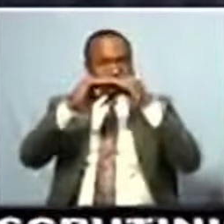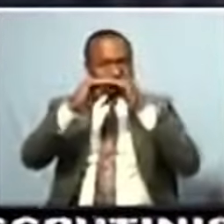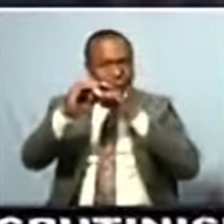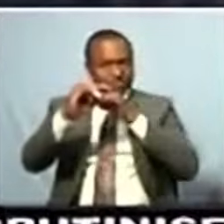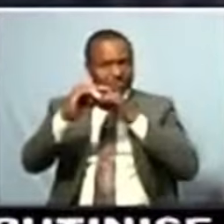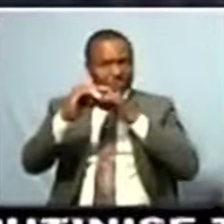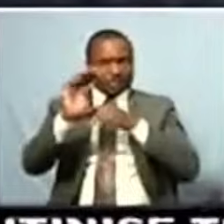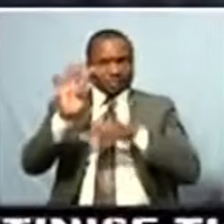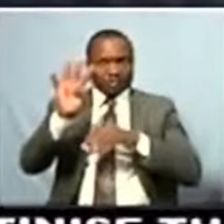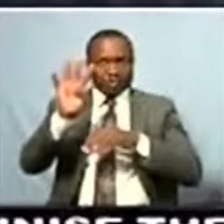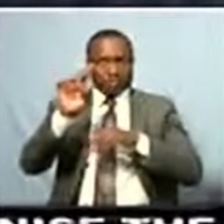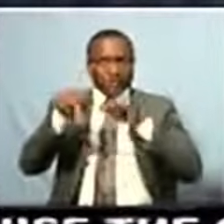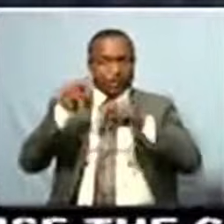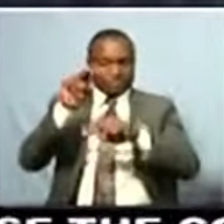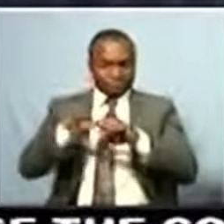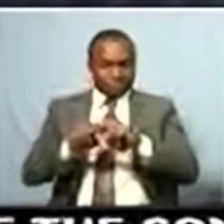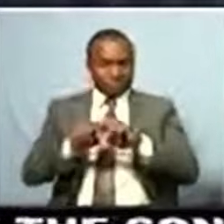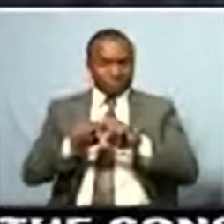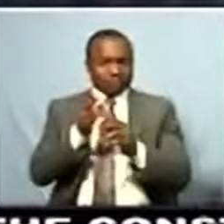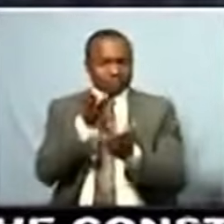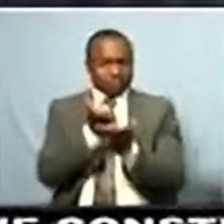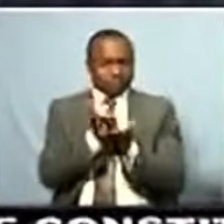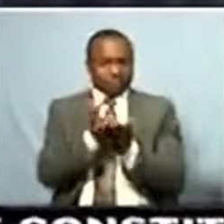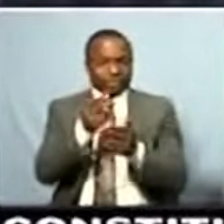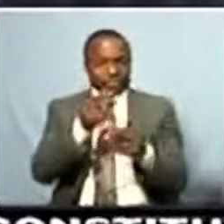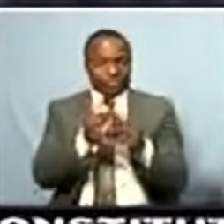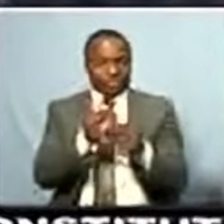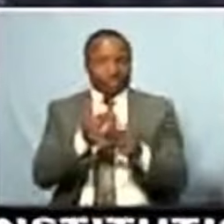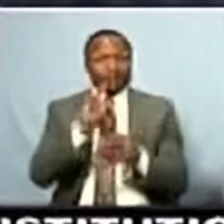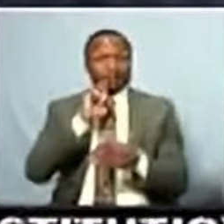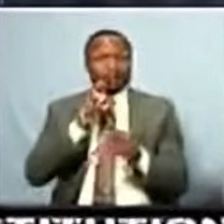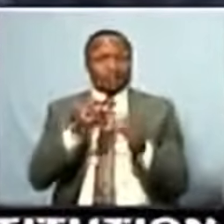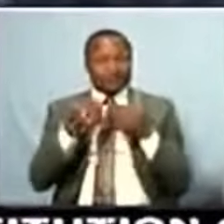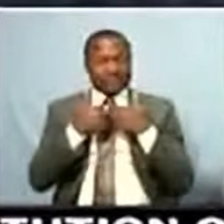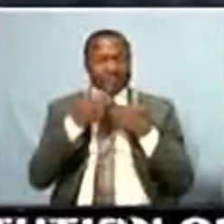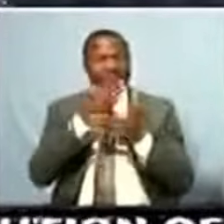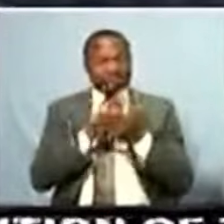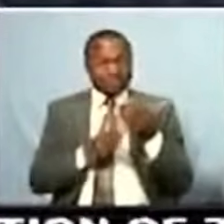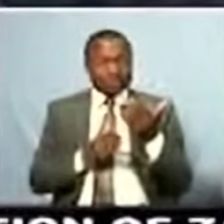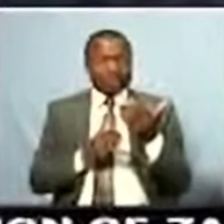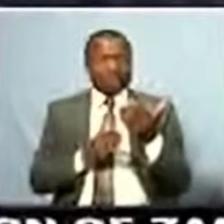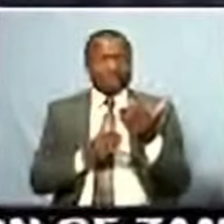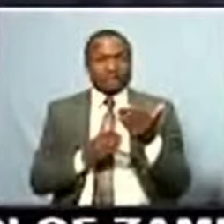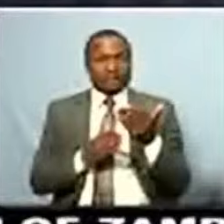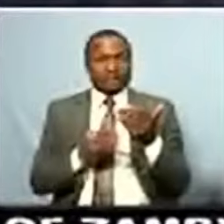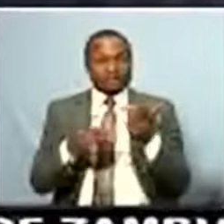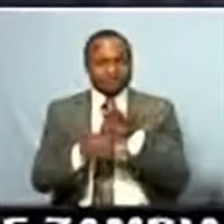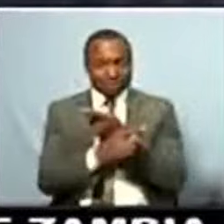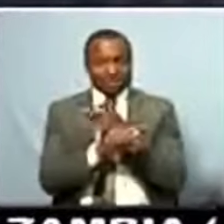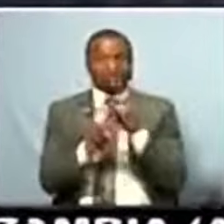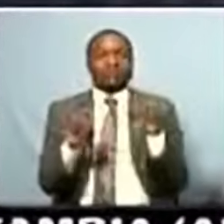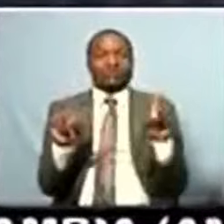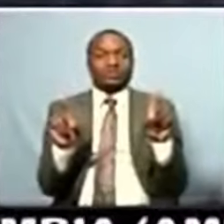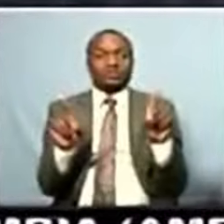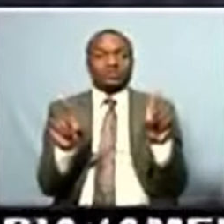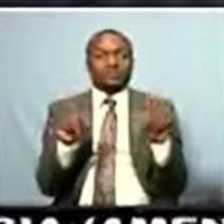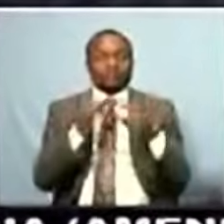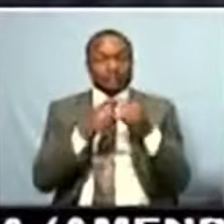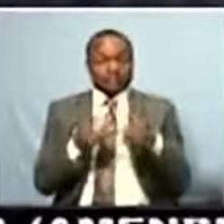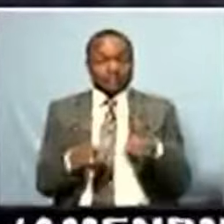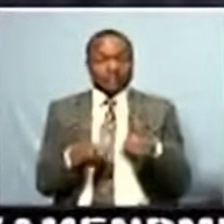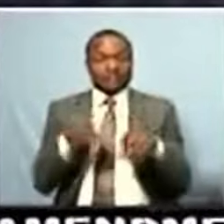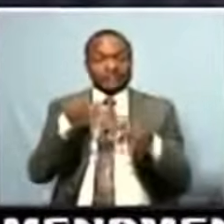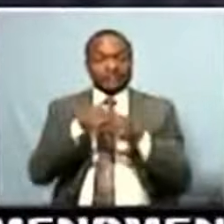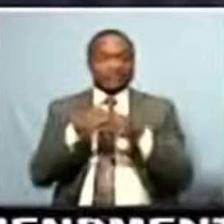people sit and actually propose a name? So there should be some resemblance of democracy that takes place within